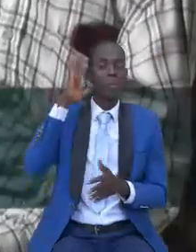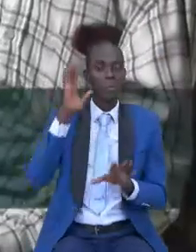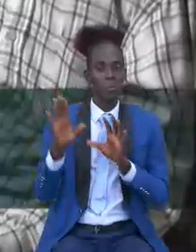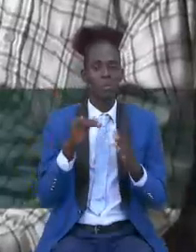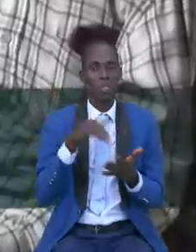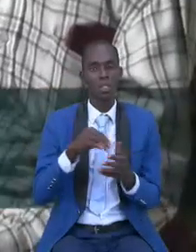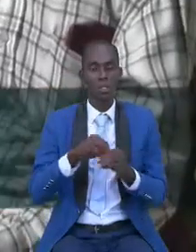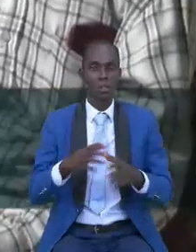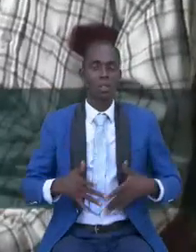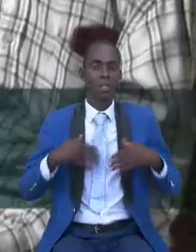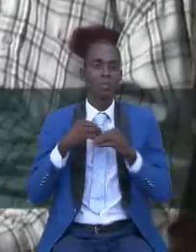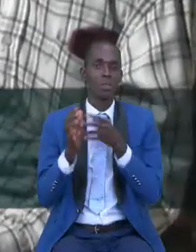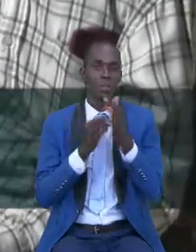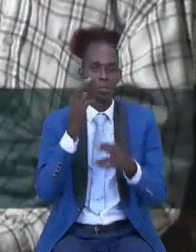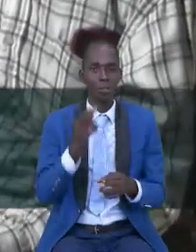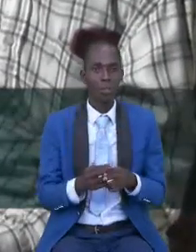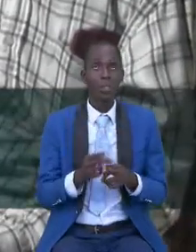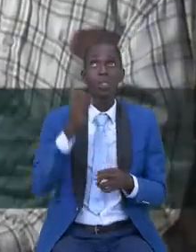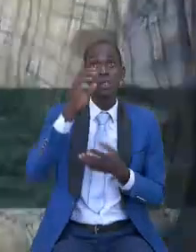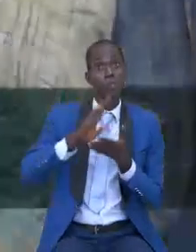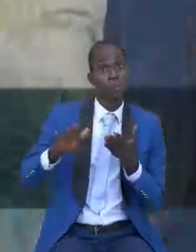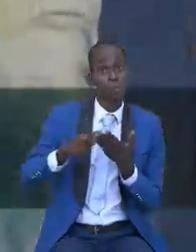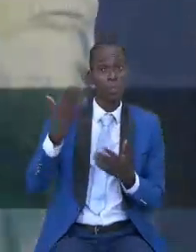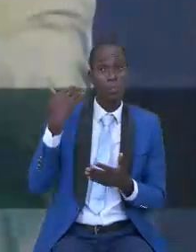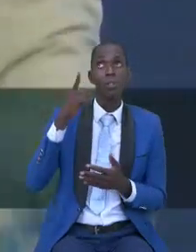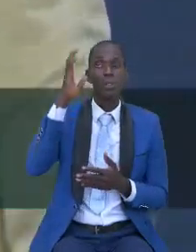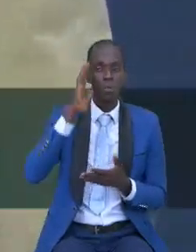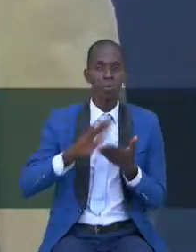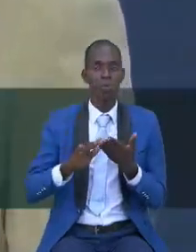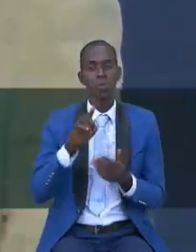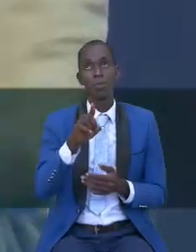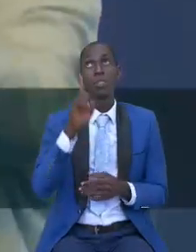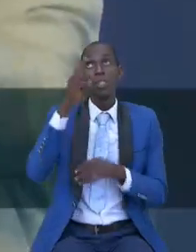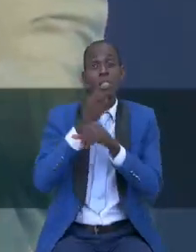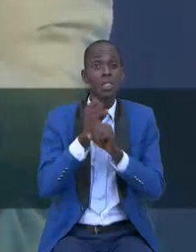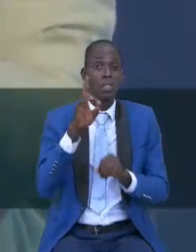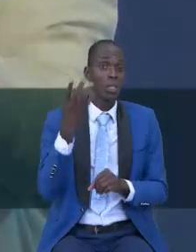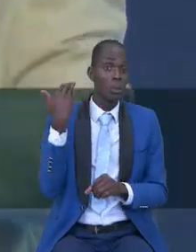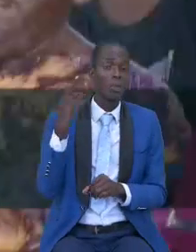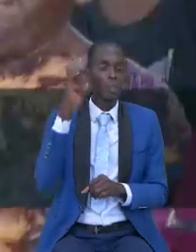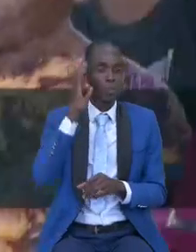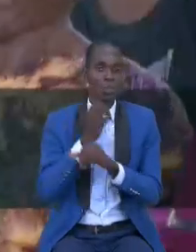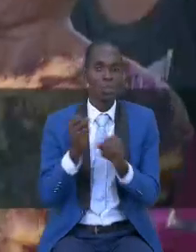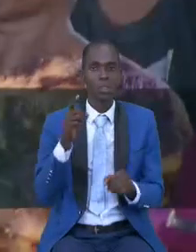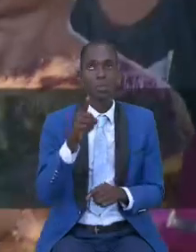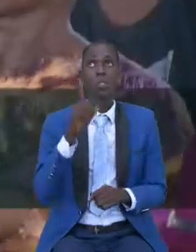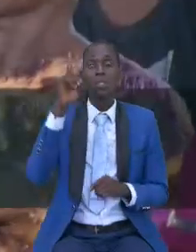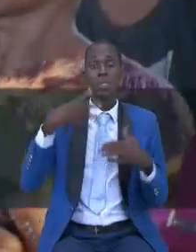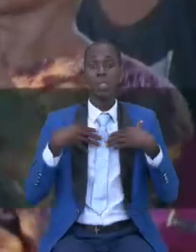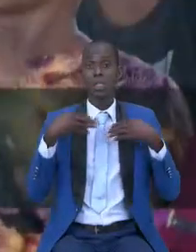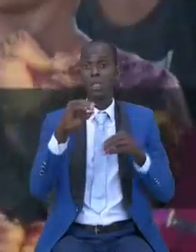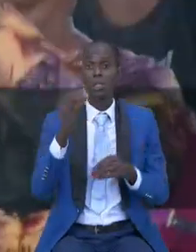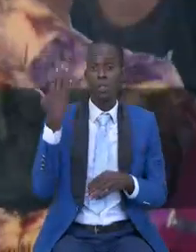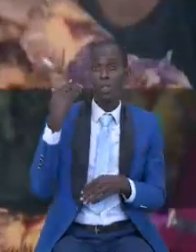life. He forgave, he'll forgive you. He saved, he'll save you. He healed,